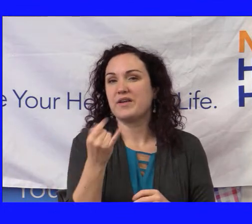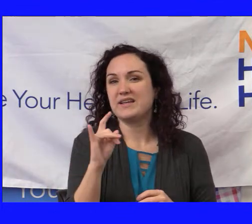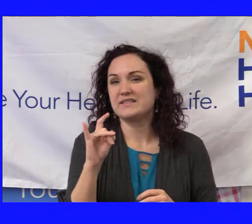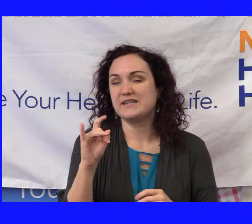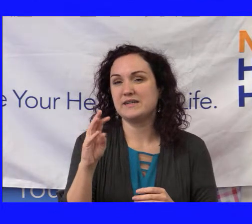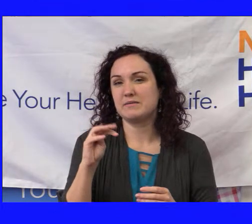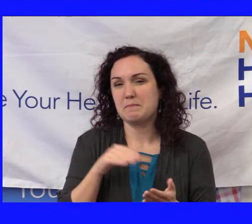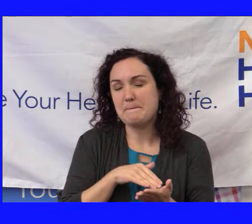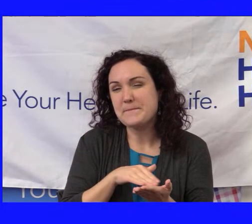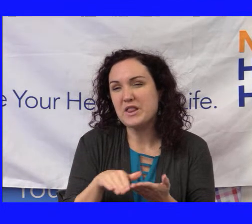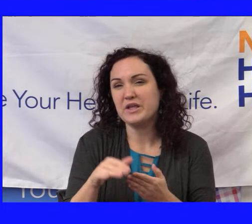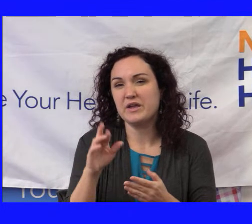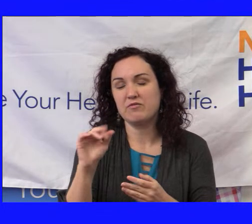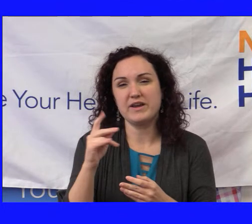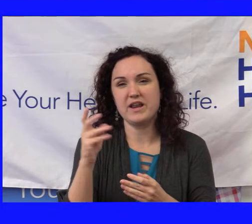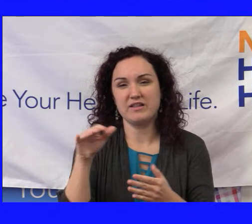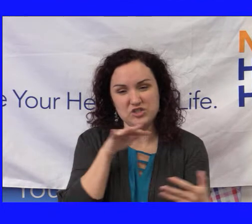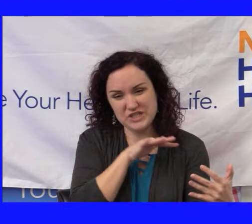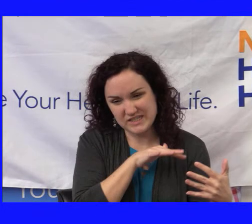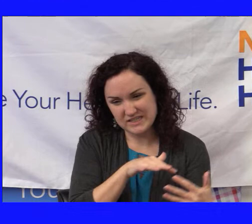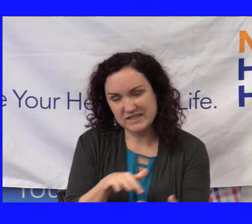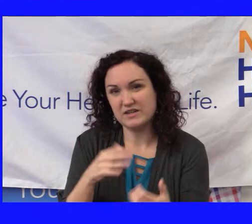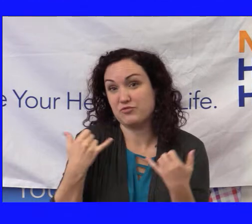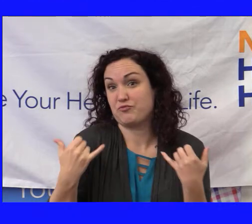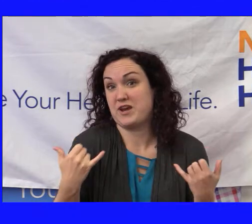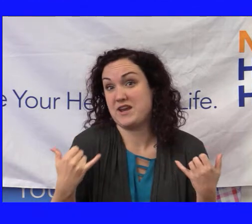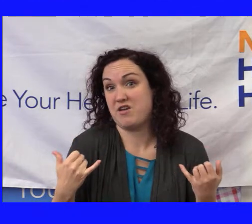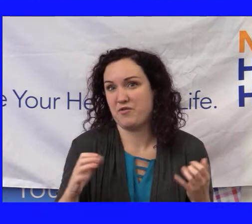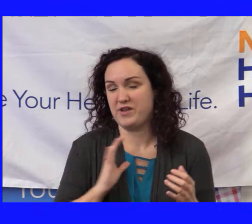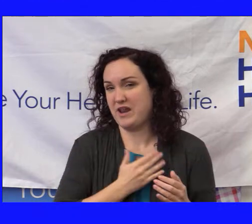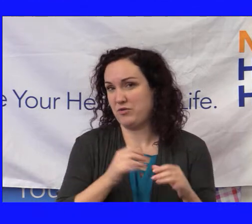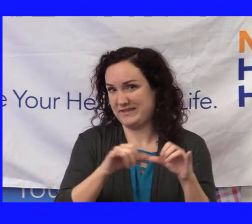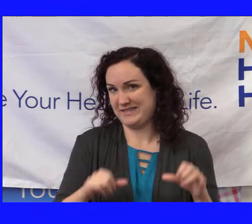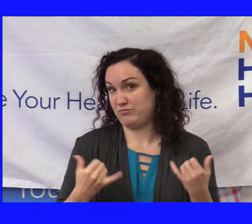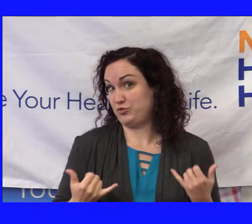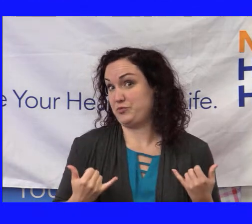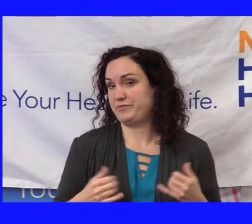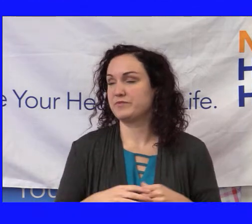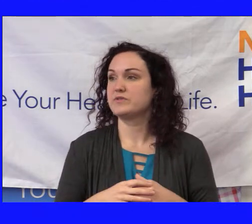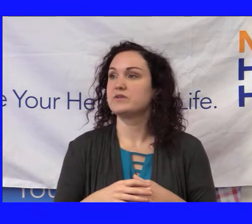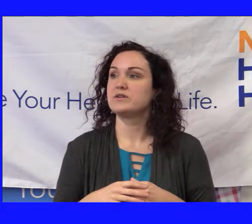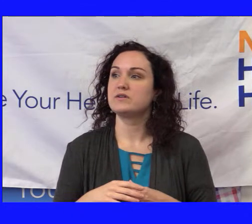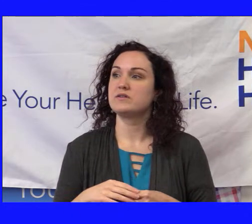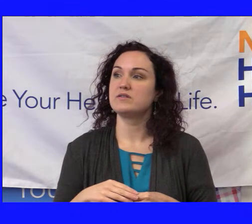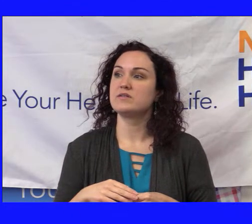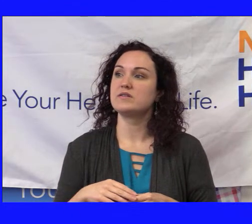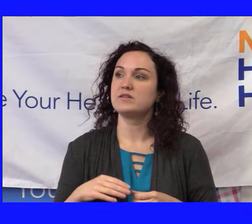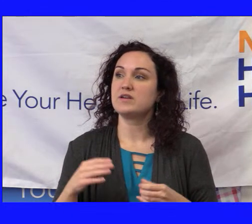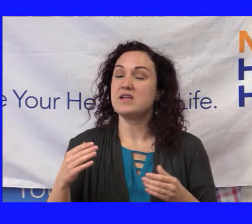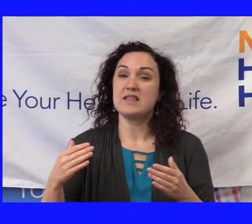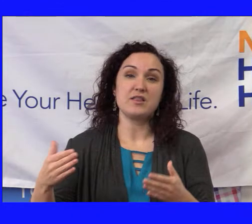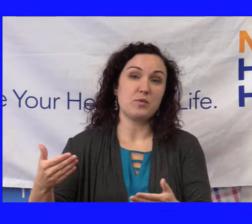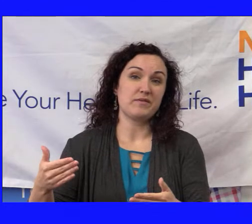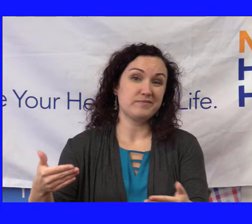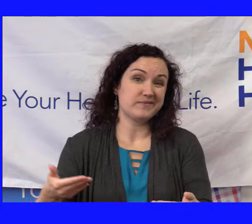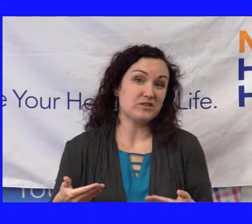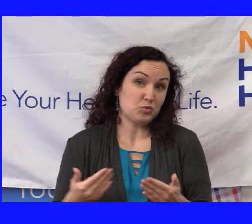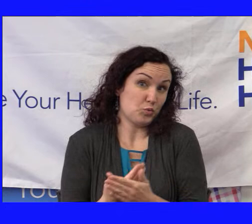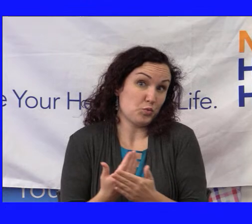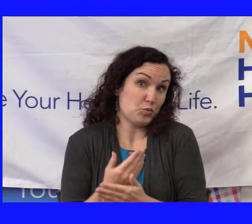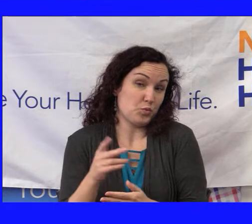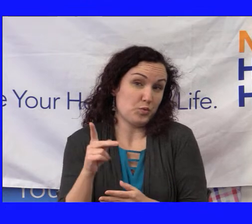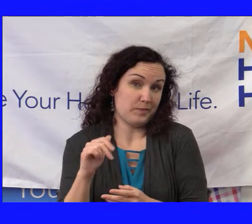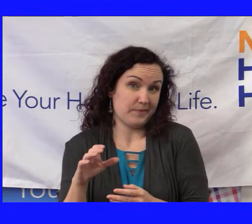million radiology studies that we have now in our current PAC system. They would have to again be imported into a new PAC system. We'd